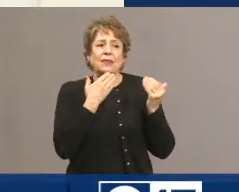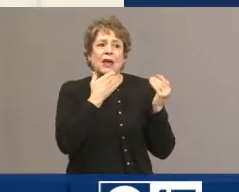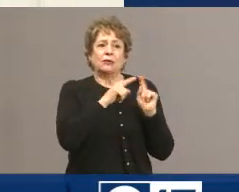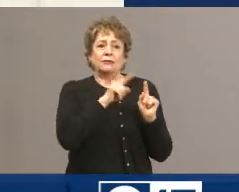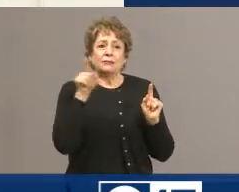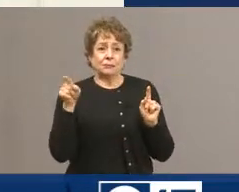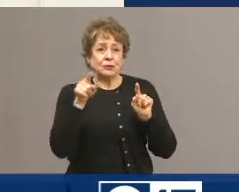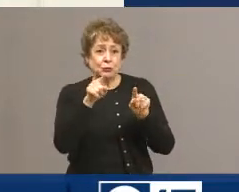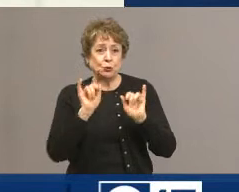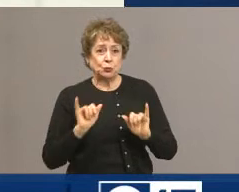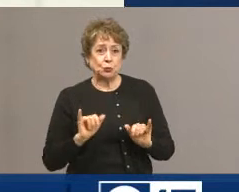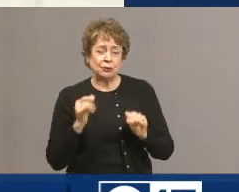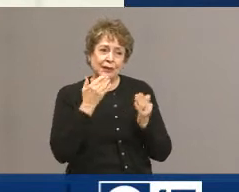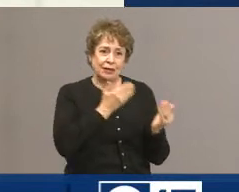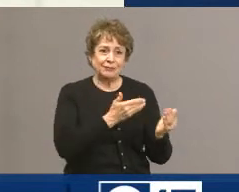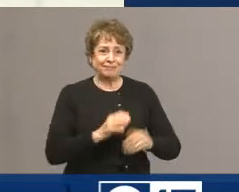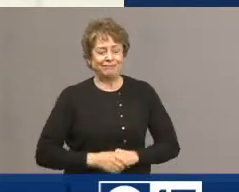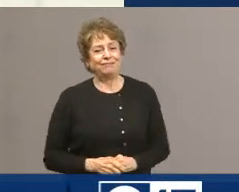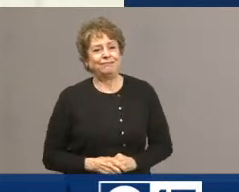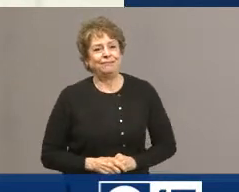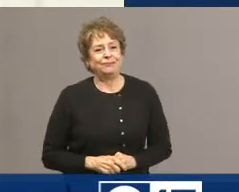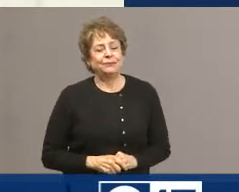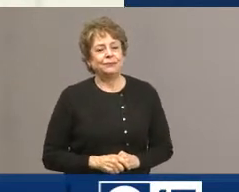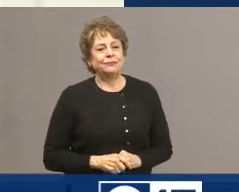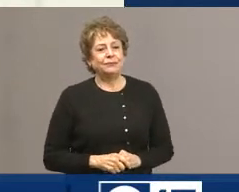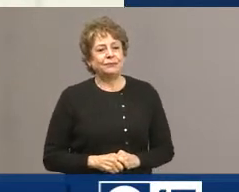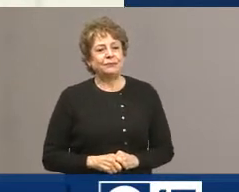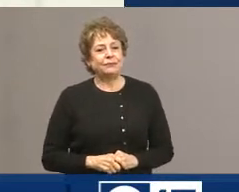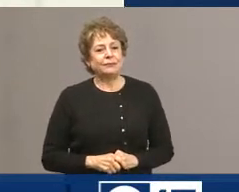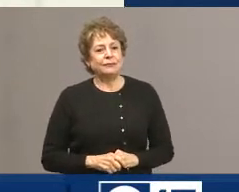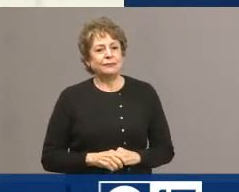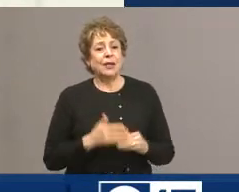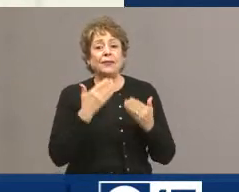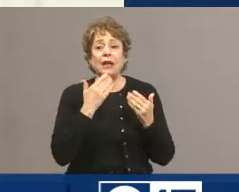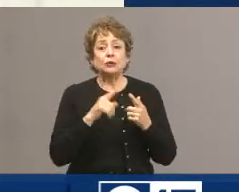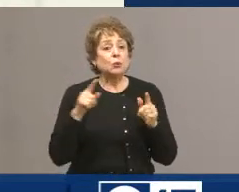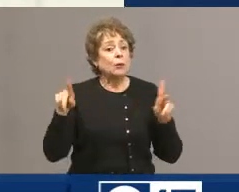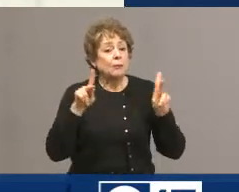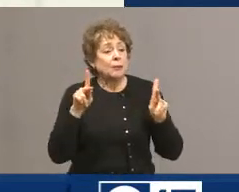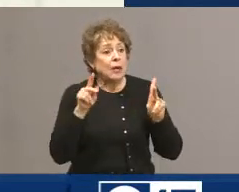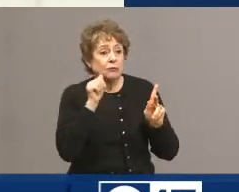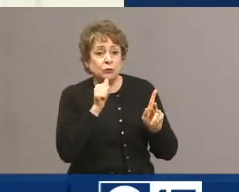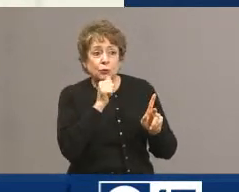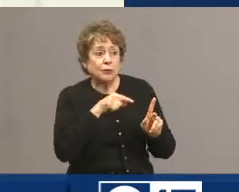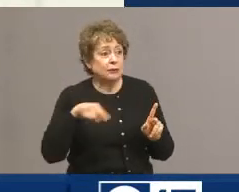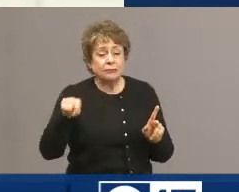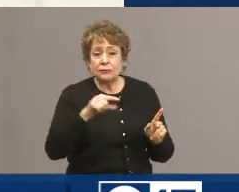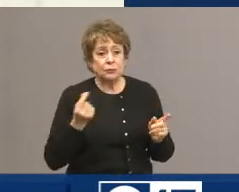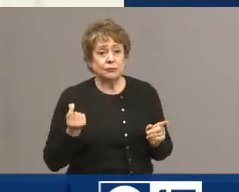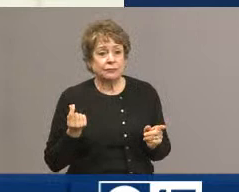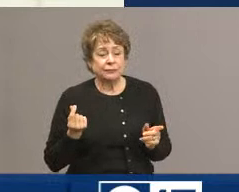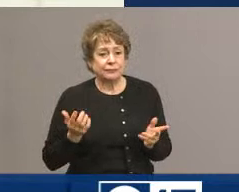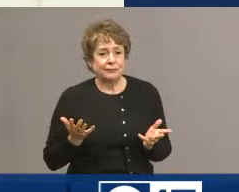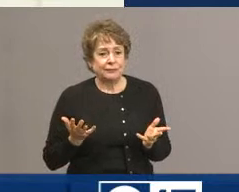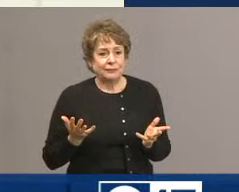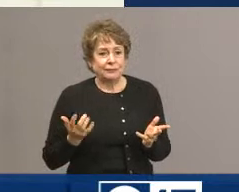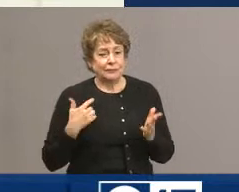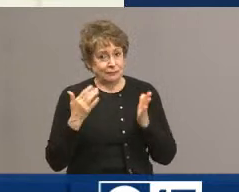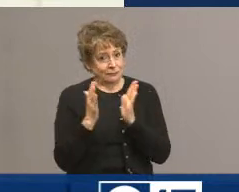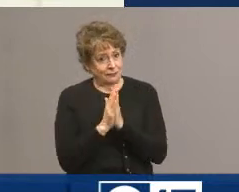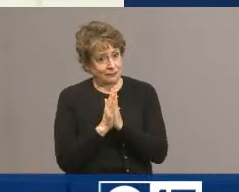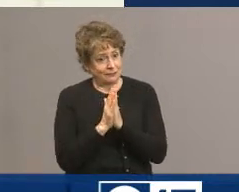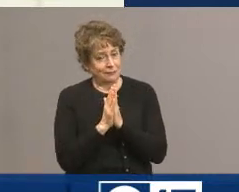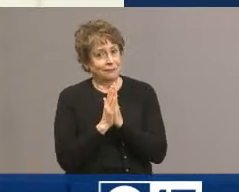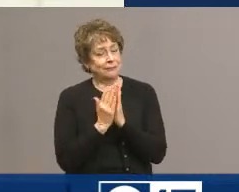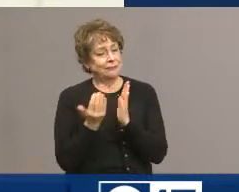want to say I'm thankful to the people of Arizona. I've asked for a lot of patience, and I'm going to ask for some more